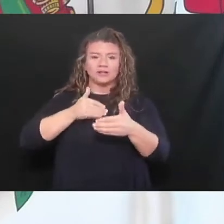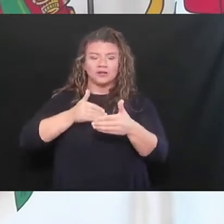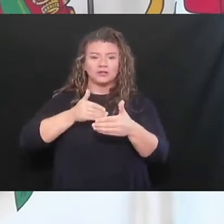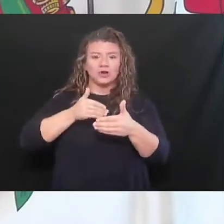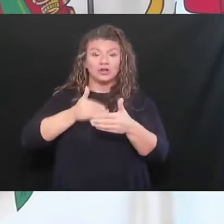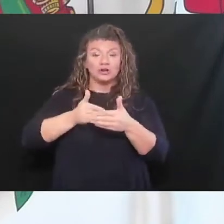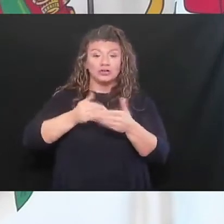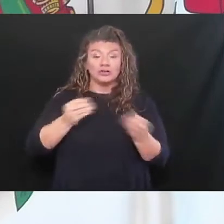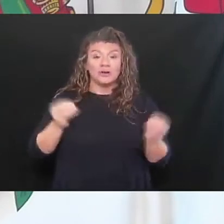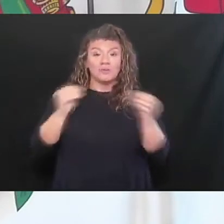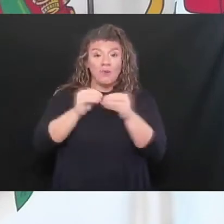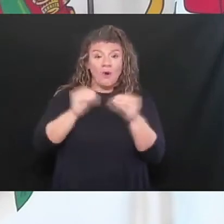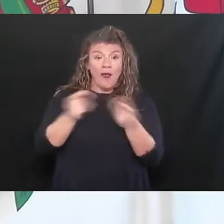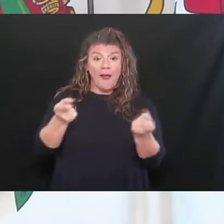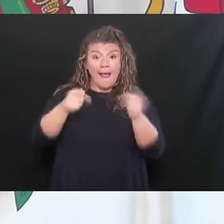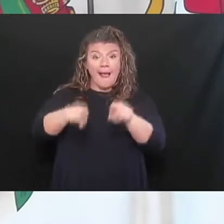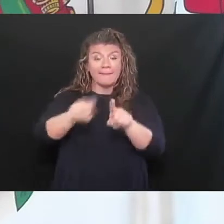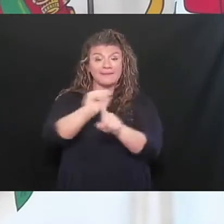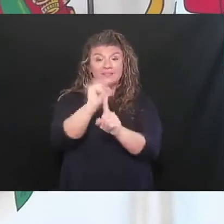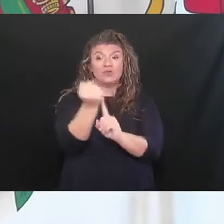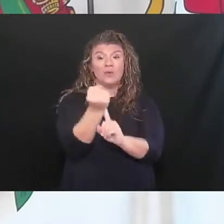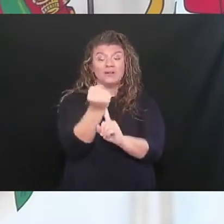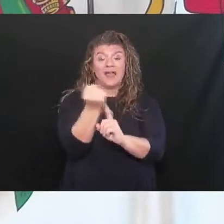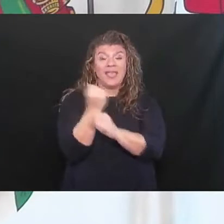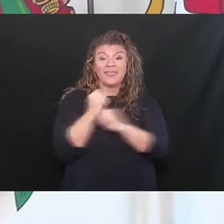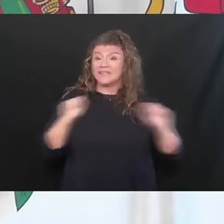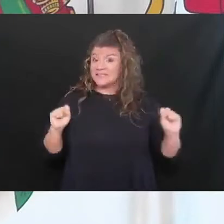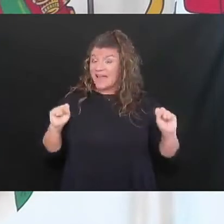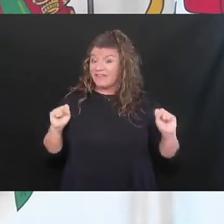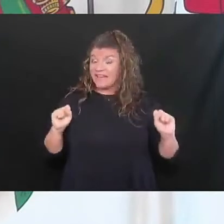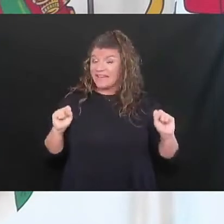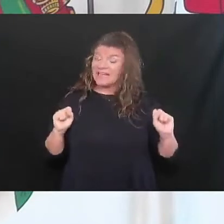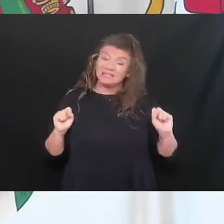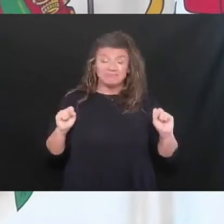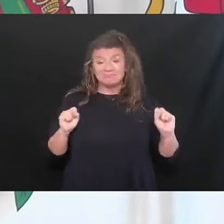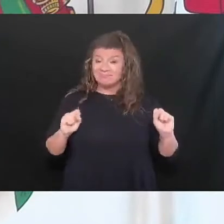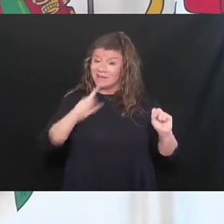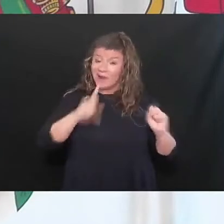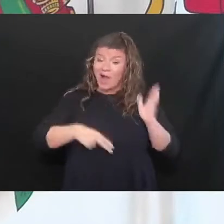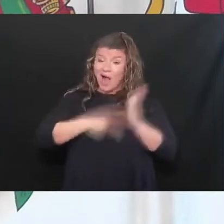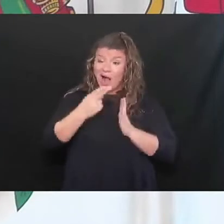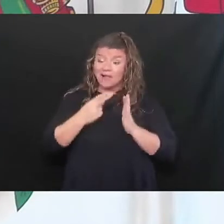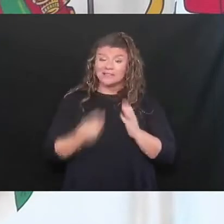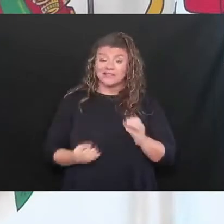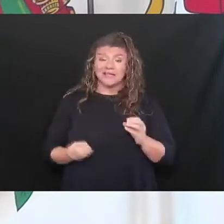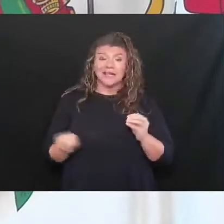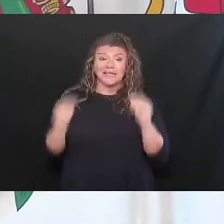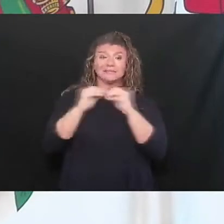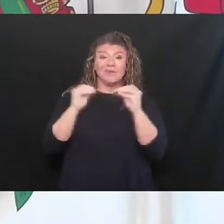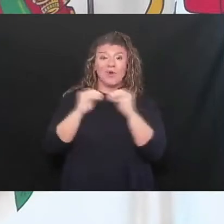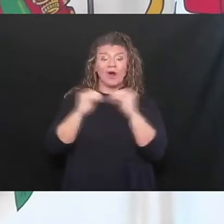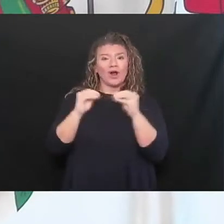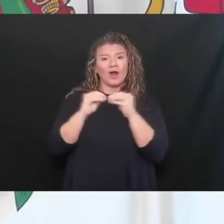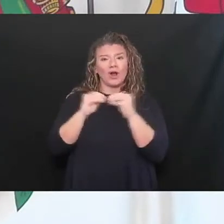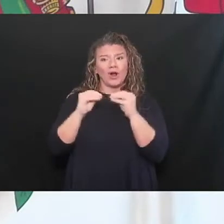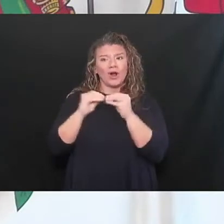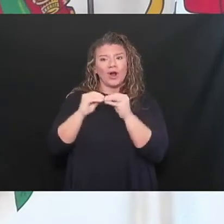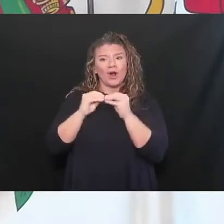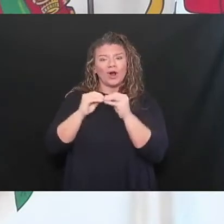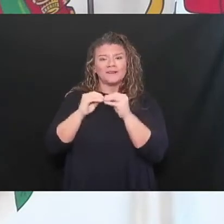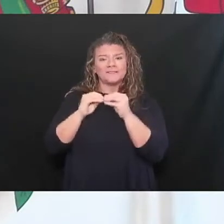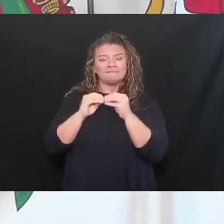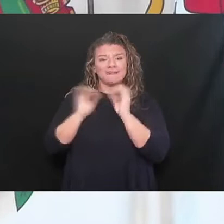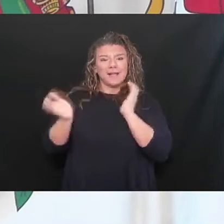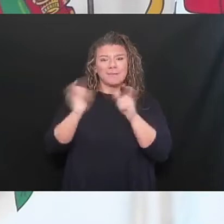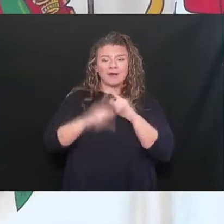a situation to where the safety outweighs a negative impact, because we have